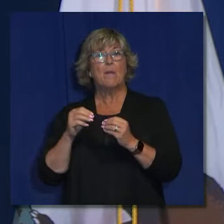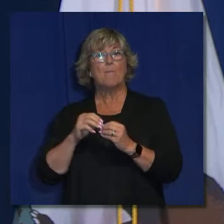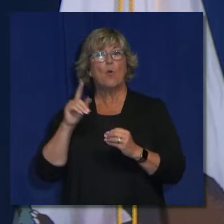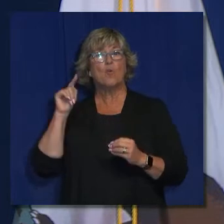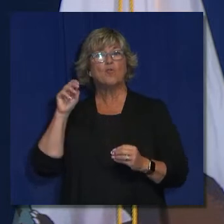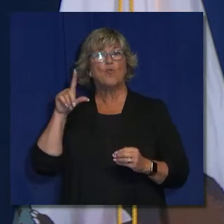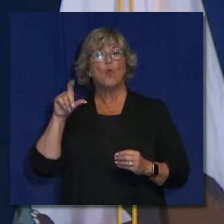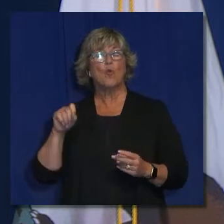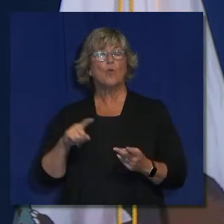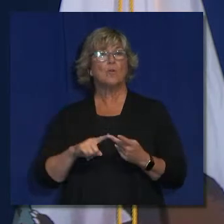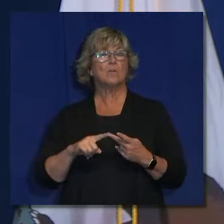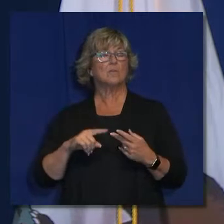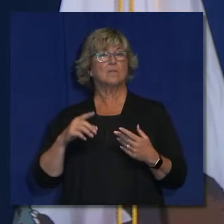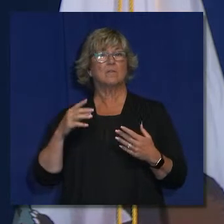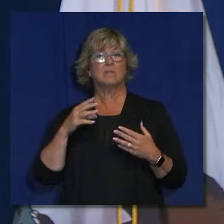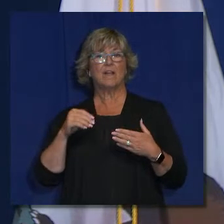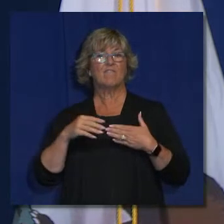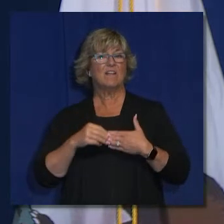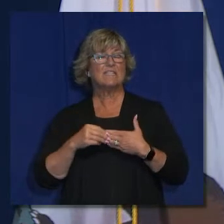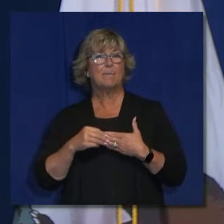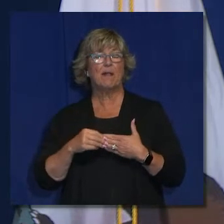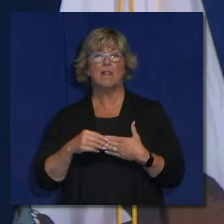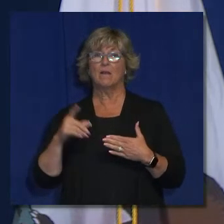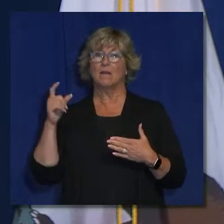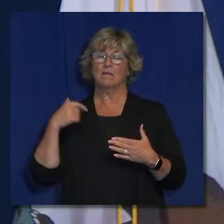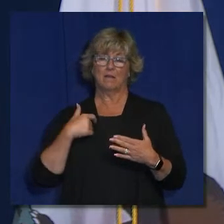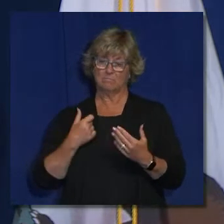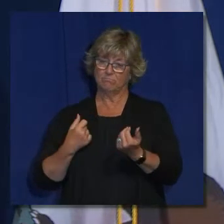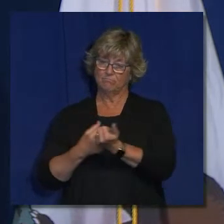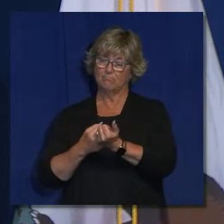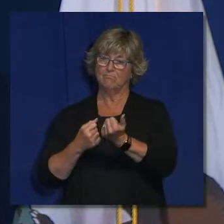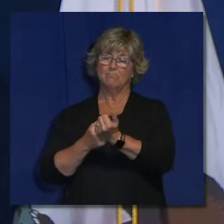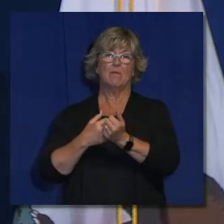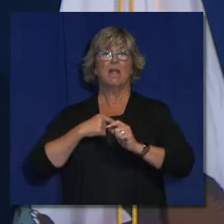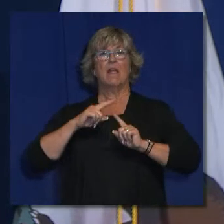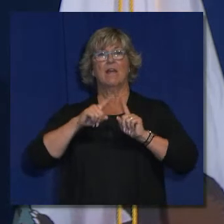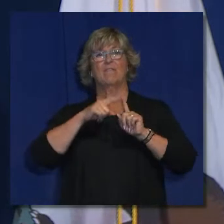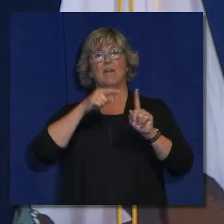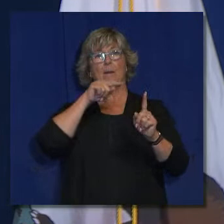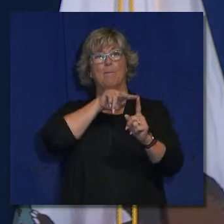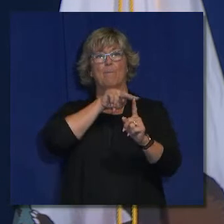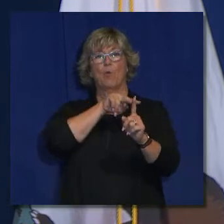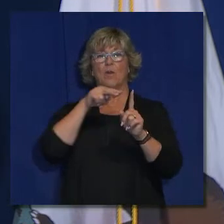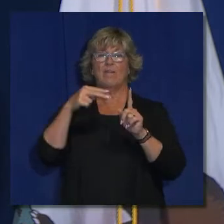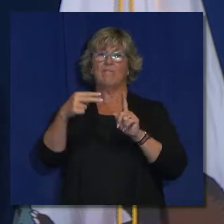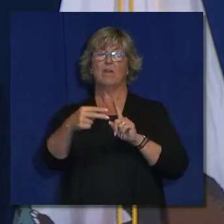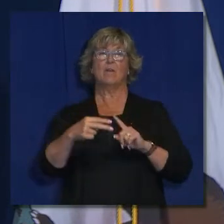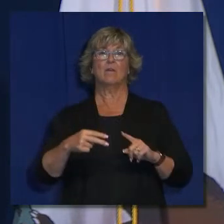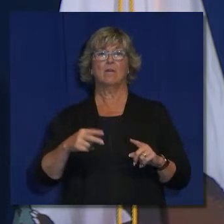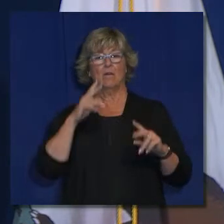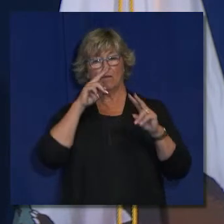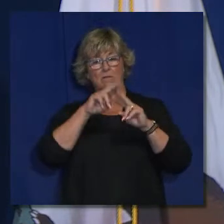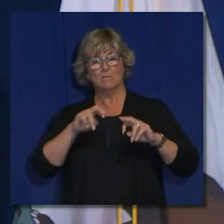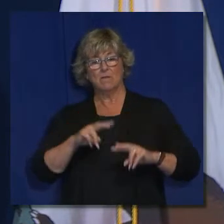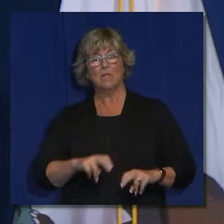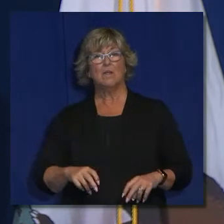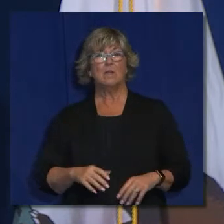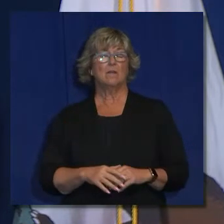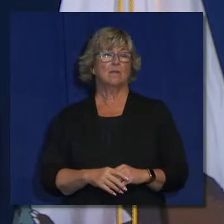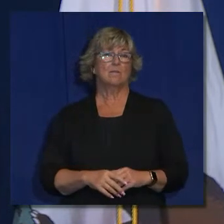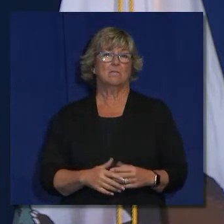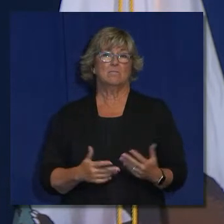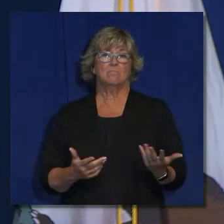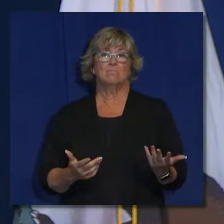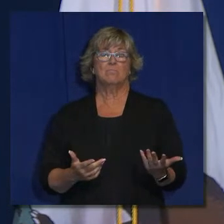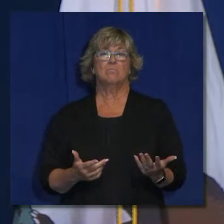I've long supported that. They had a different point of view. We'll assess that. I'll learn more about it,